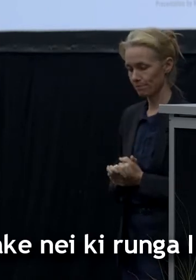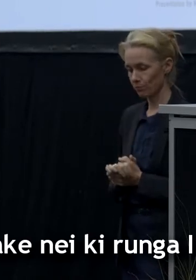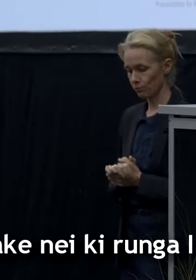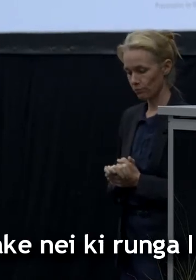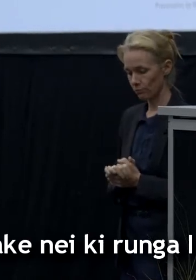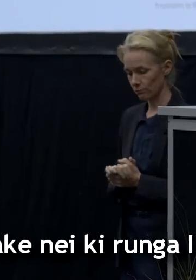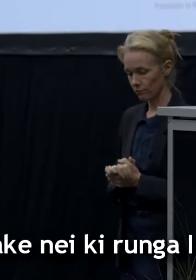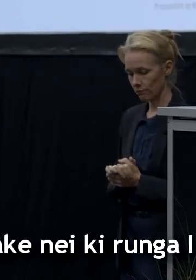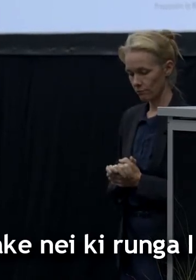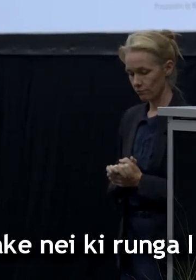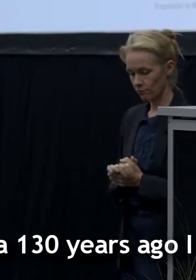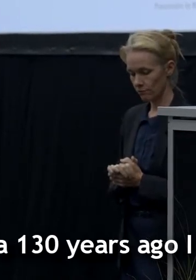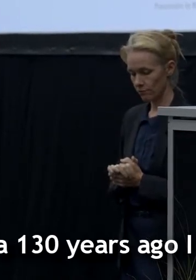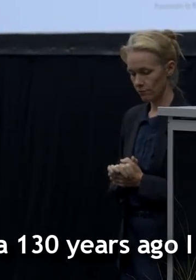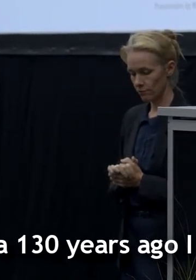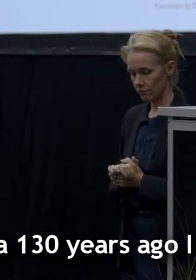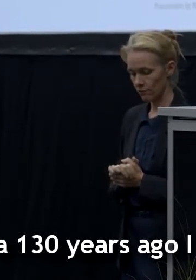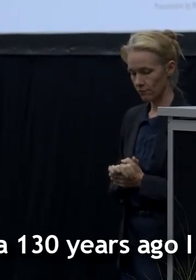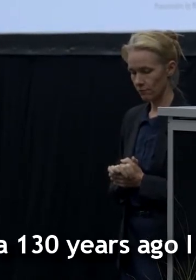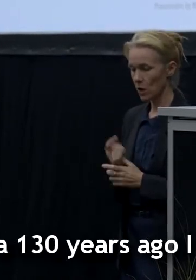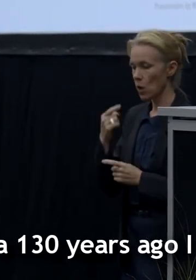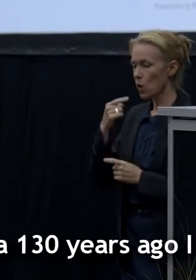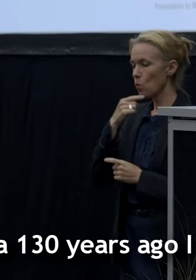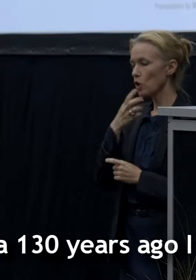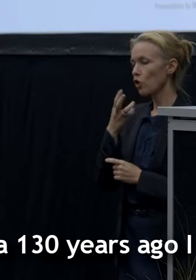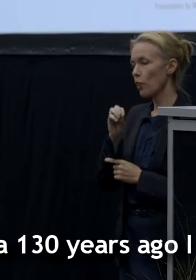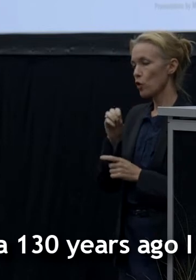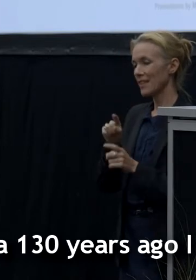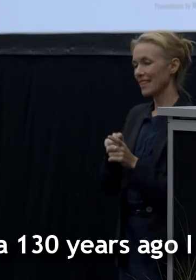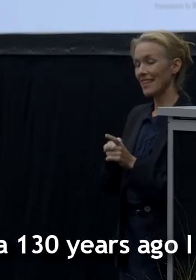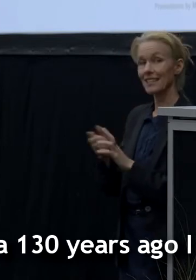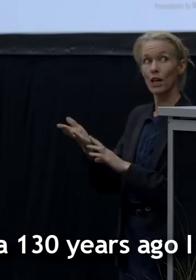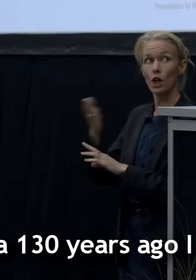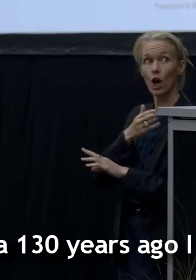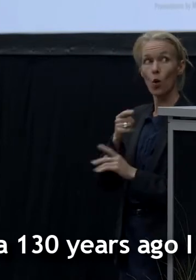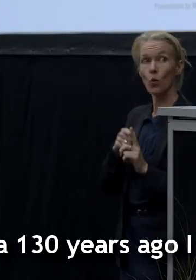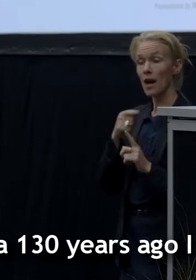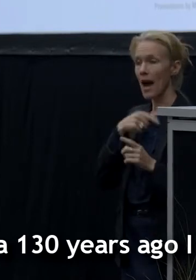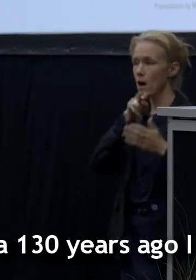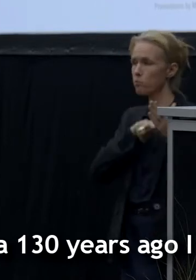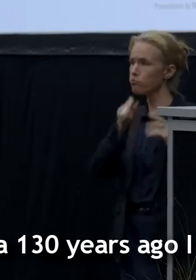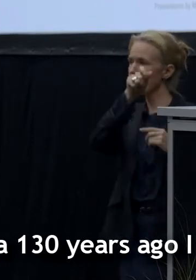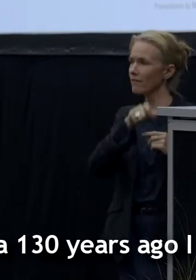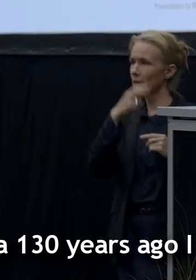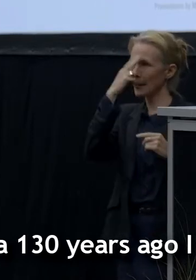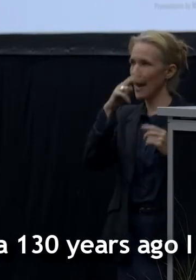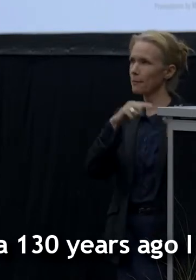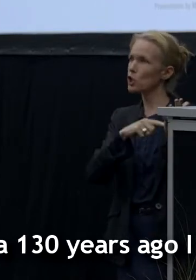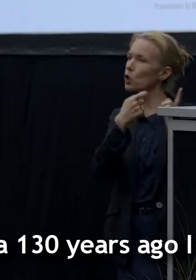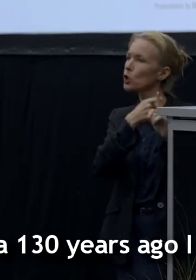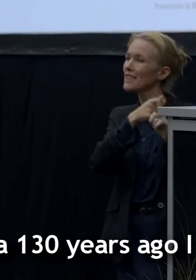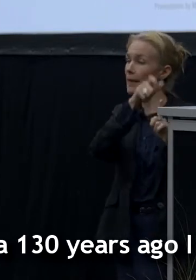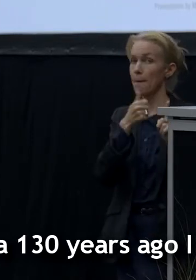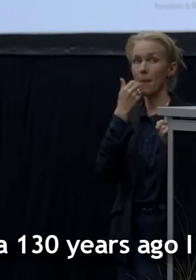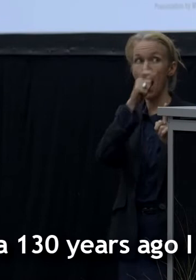whakaro. About 130 odd years ago, I had our prophet Takoti had